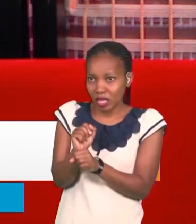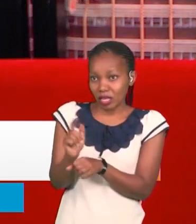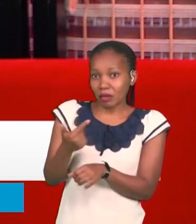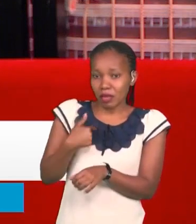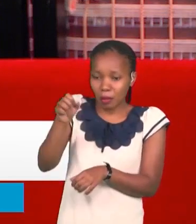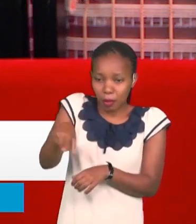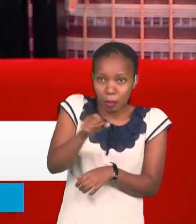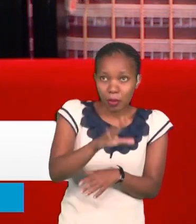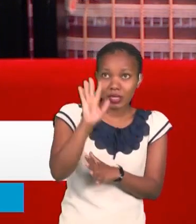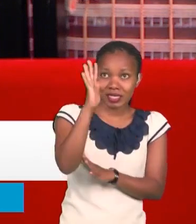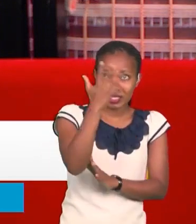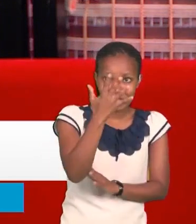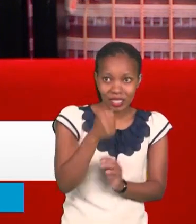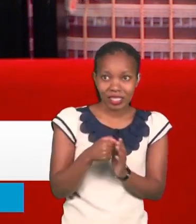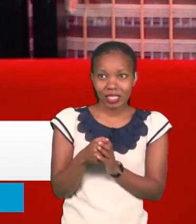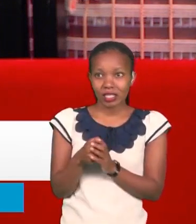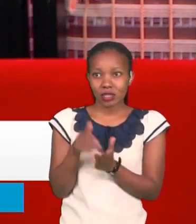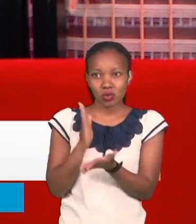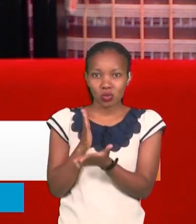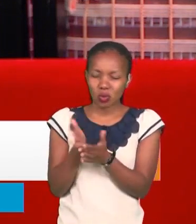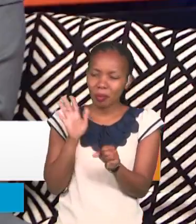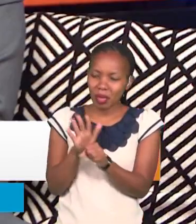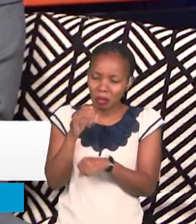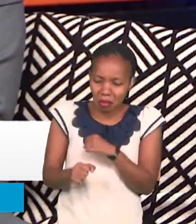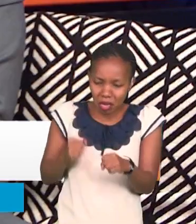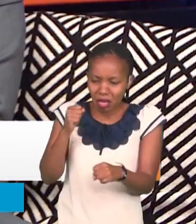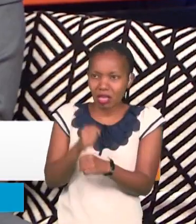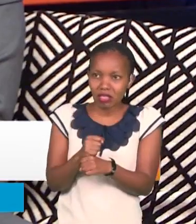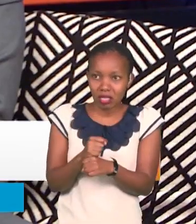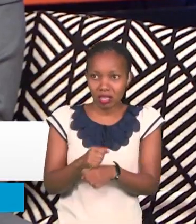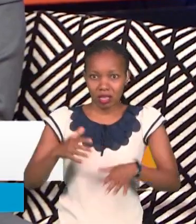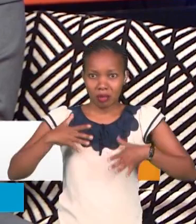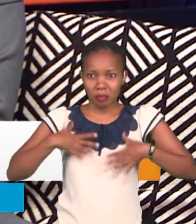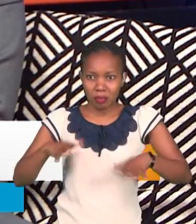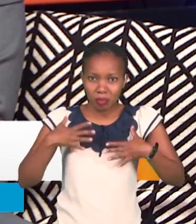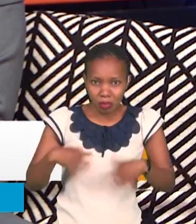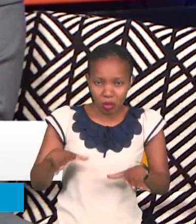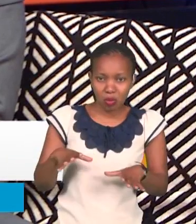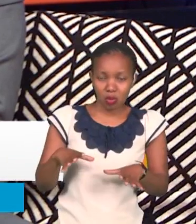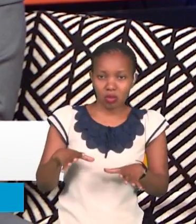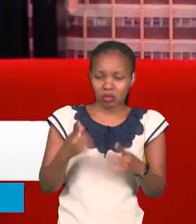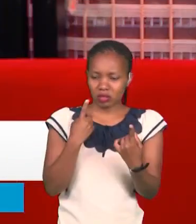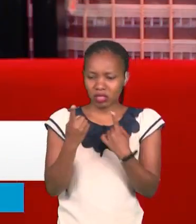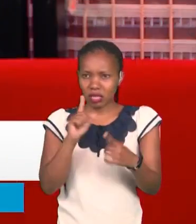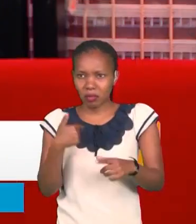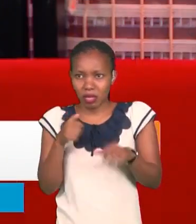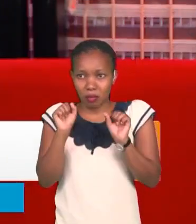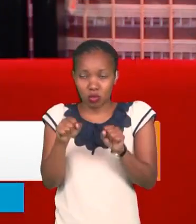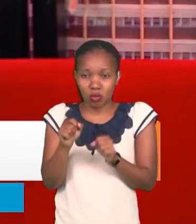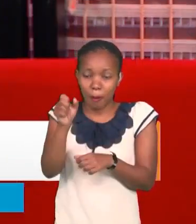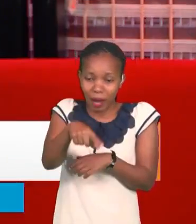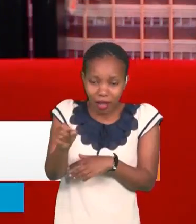tree. It has been so many years, no one has ever just taken me out and told me I can plant a